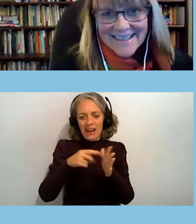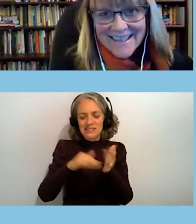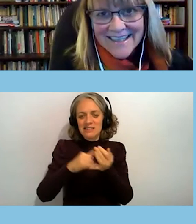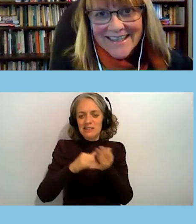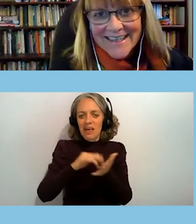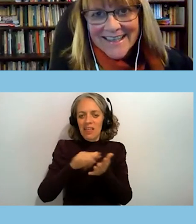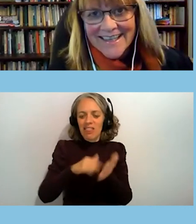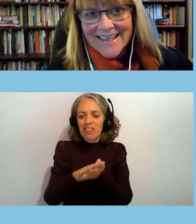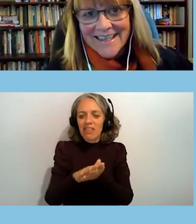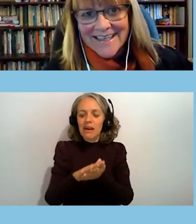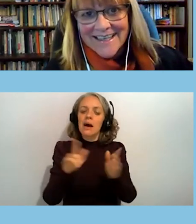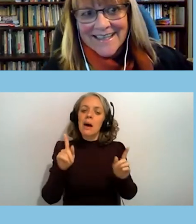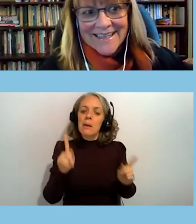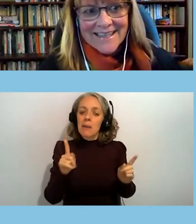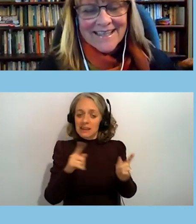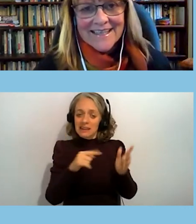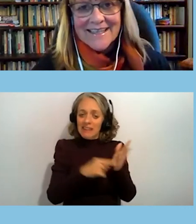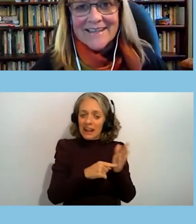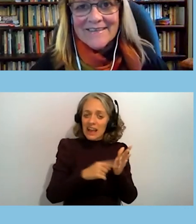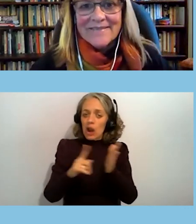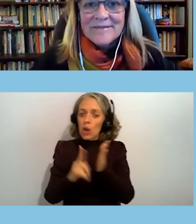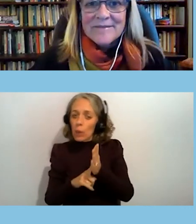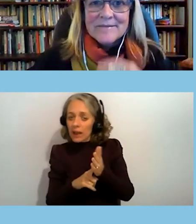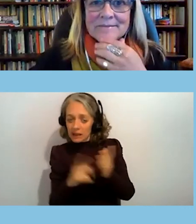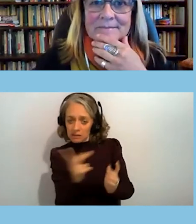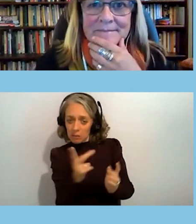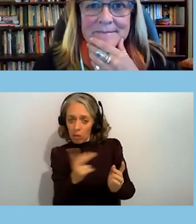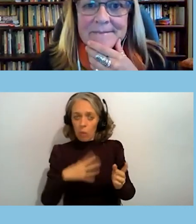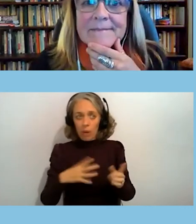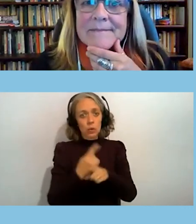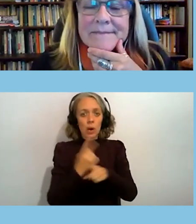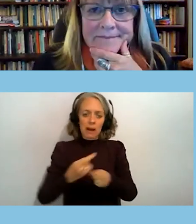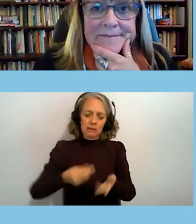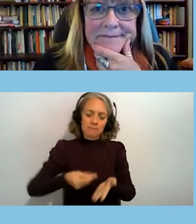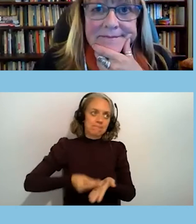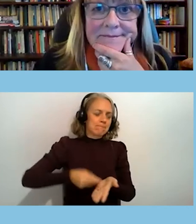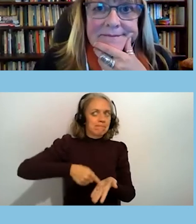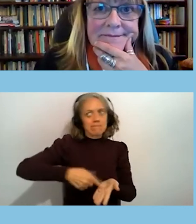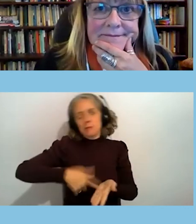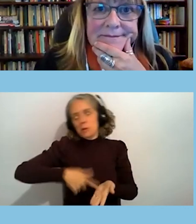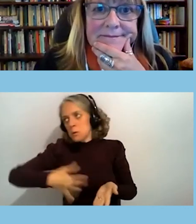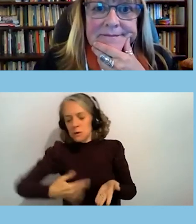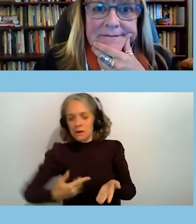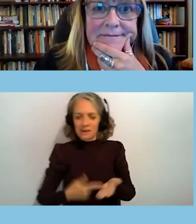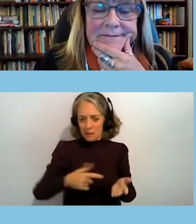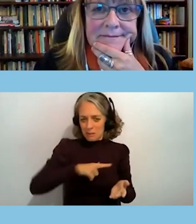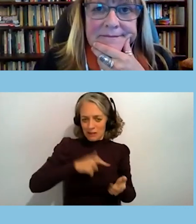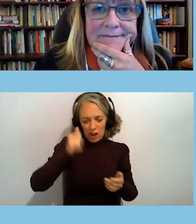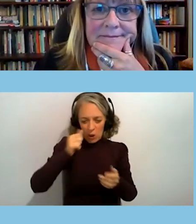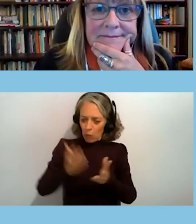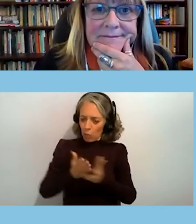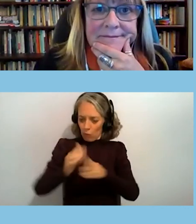Louise, you might like to think about and talk about this kind of question of expense talk, because I know that's something we're going to be doing across the